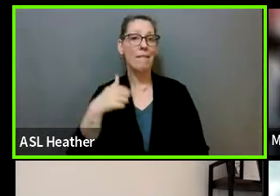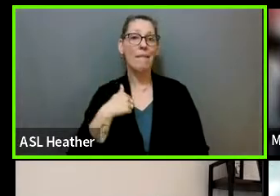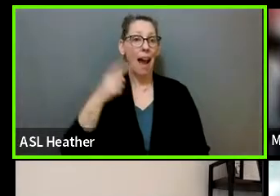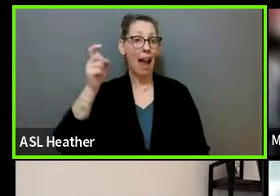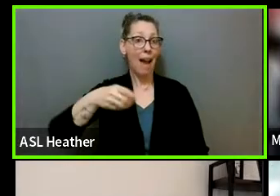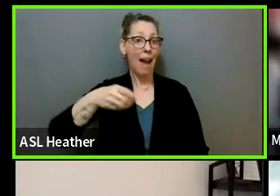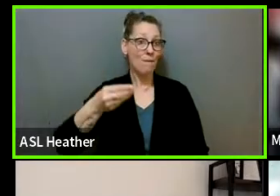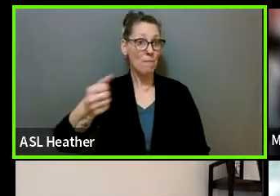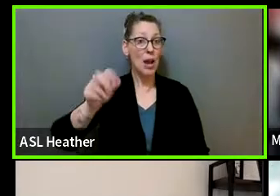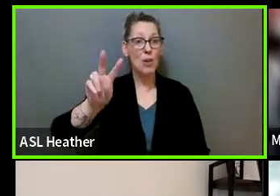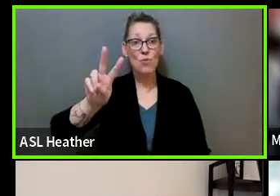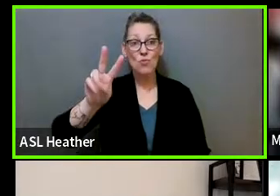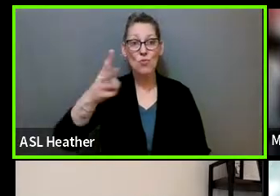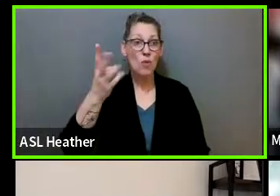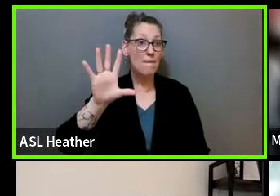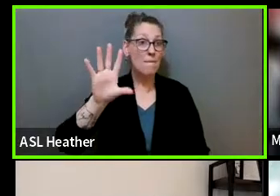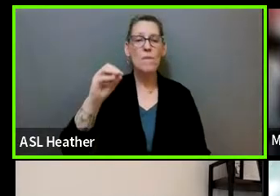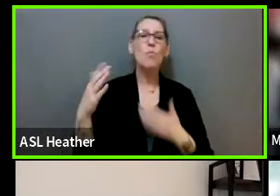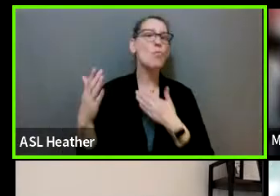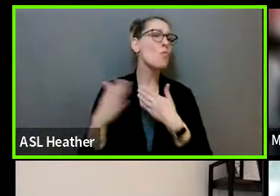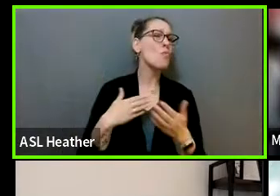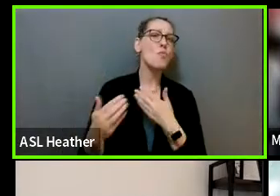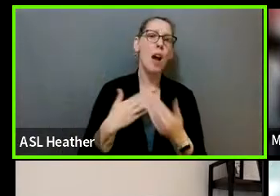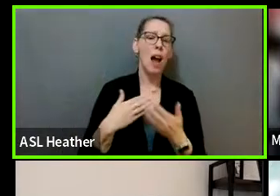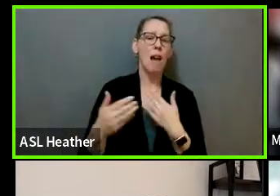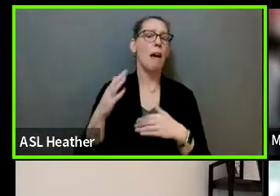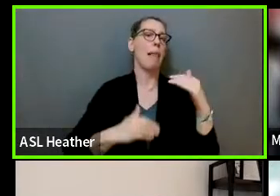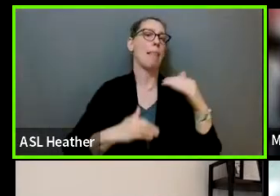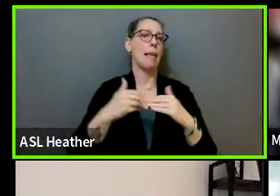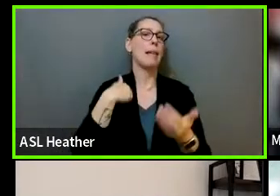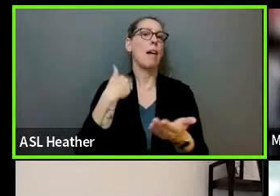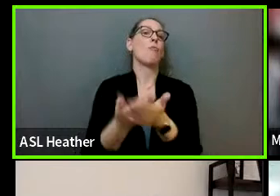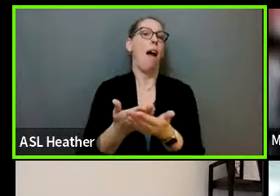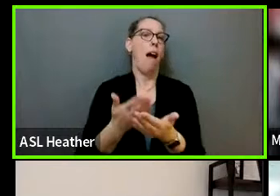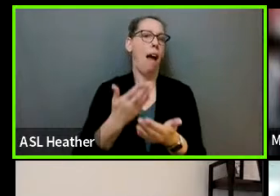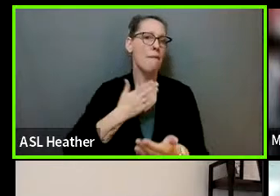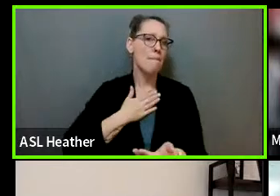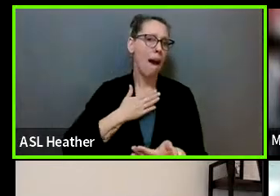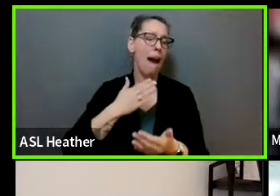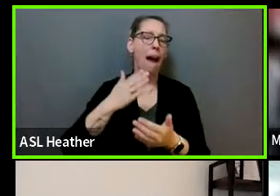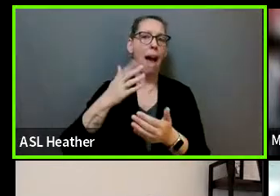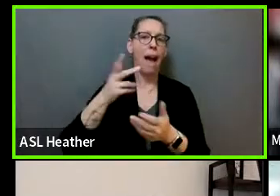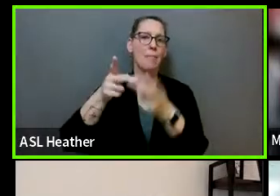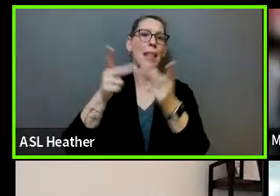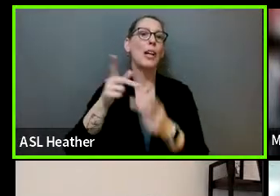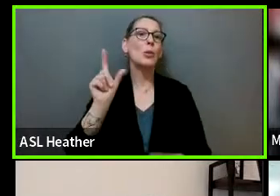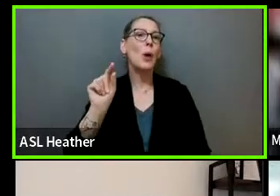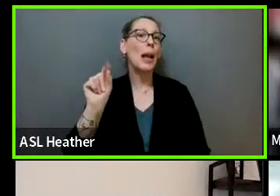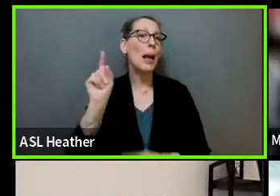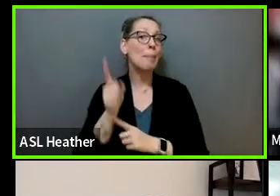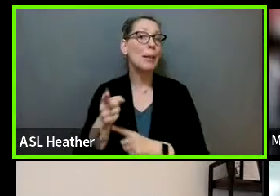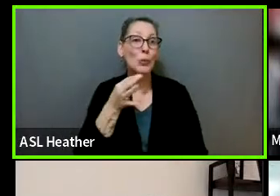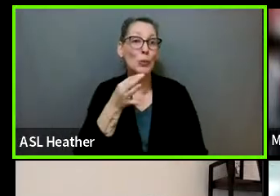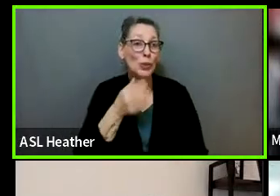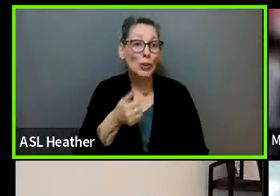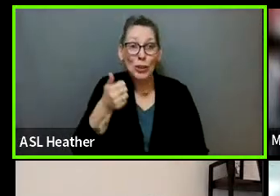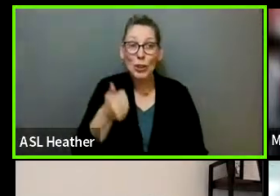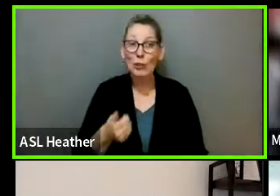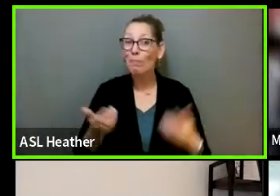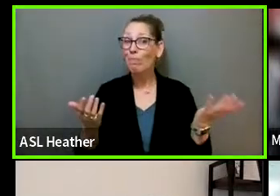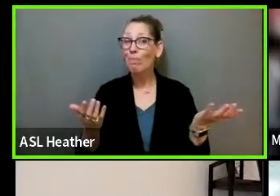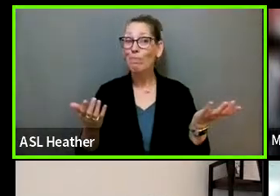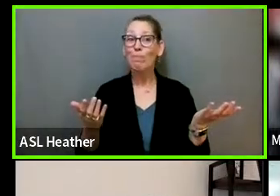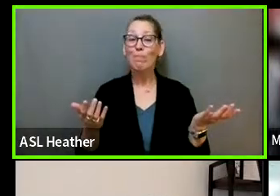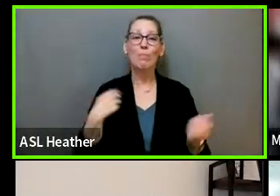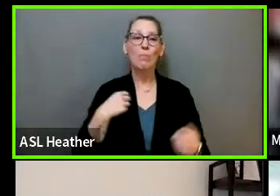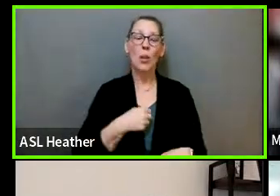pay 250 or whatever the number is going to be, at least I will get to my destination 20 minutes sooner. So we can only predict that so well. And